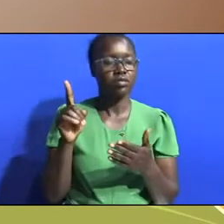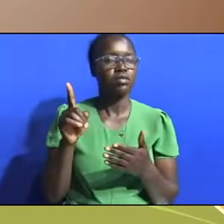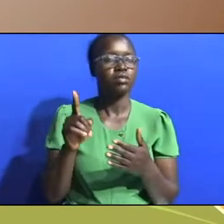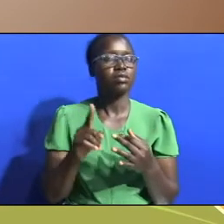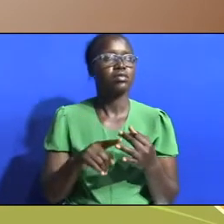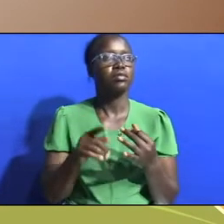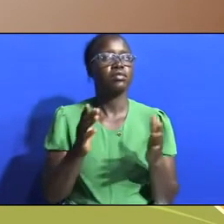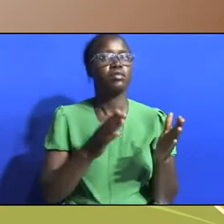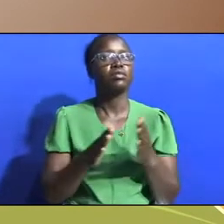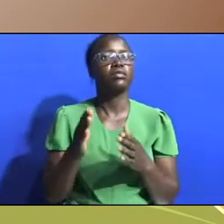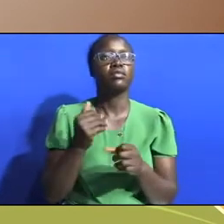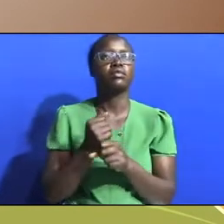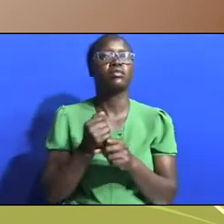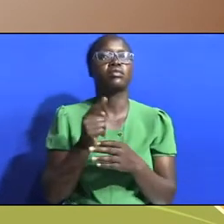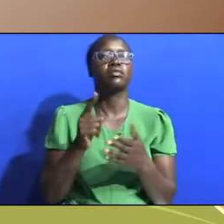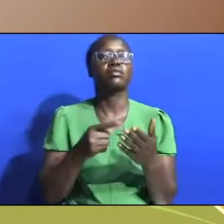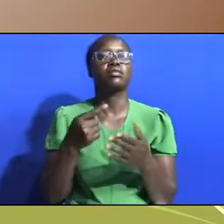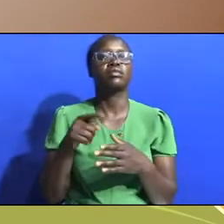Number two.